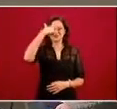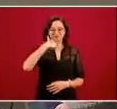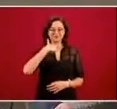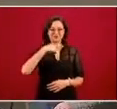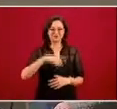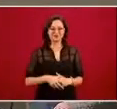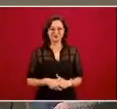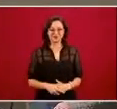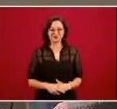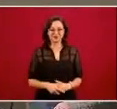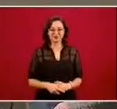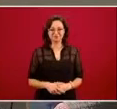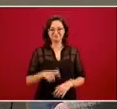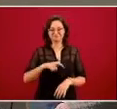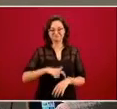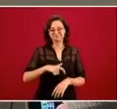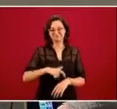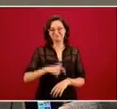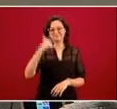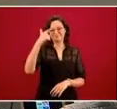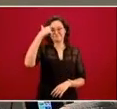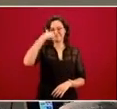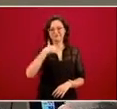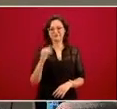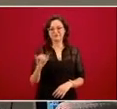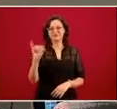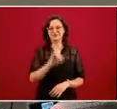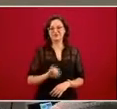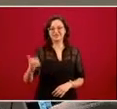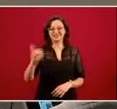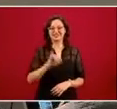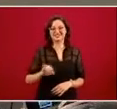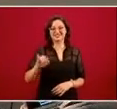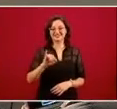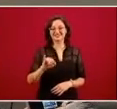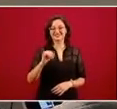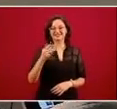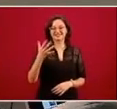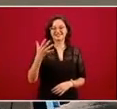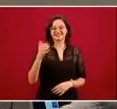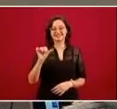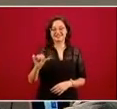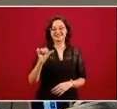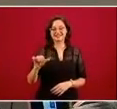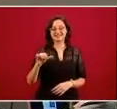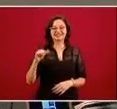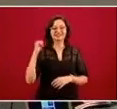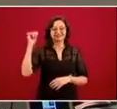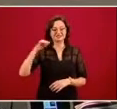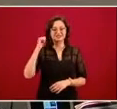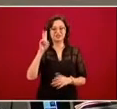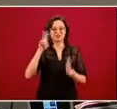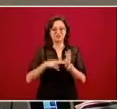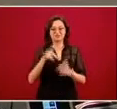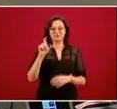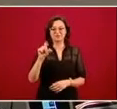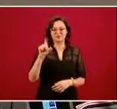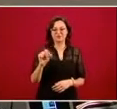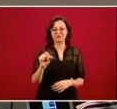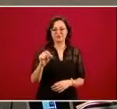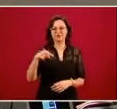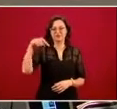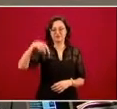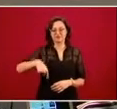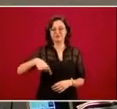Good evening, everyone. It is 7 p.m. now. It is April the 16th